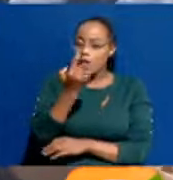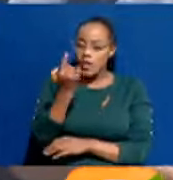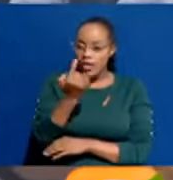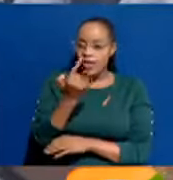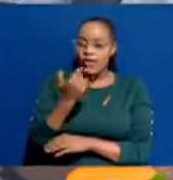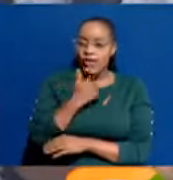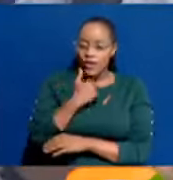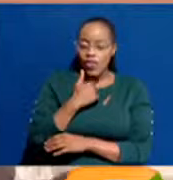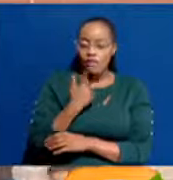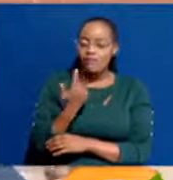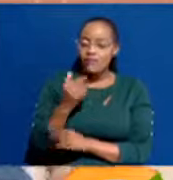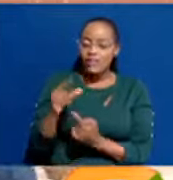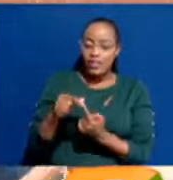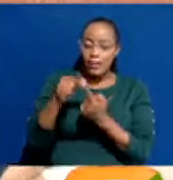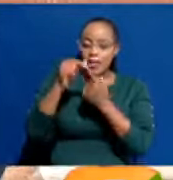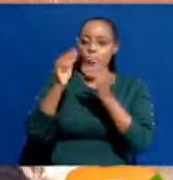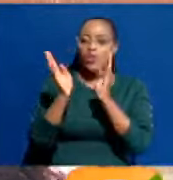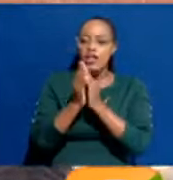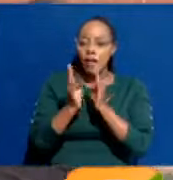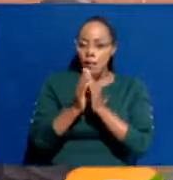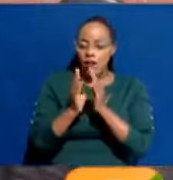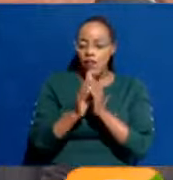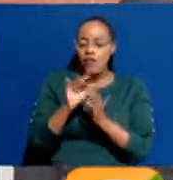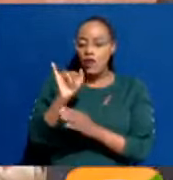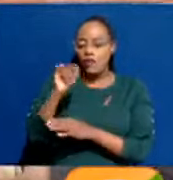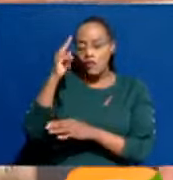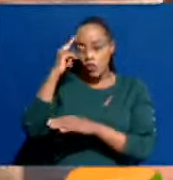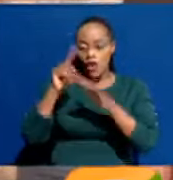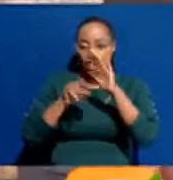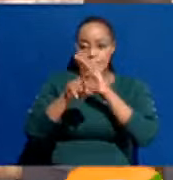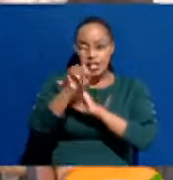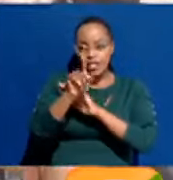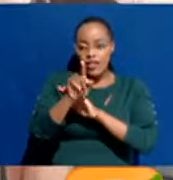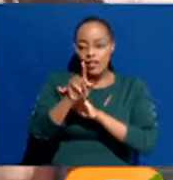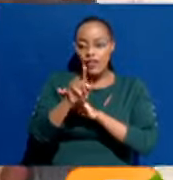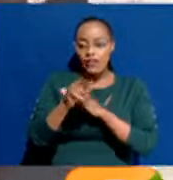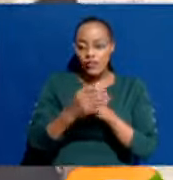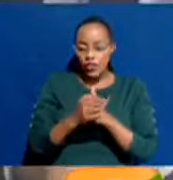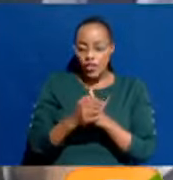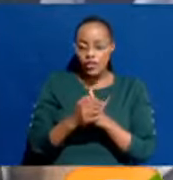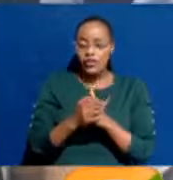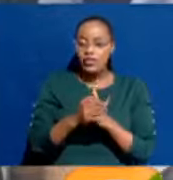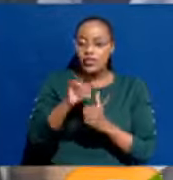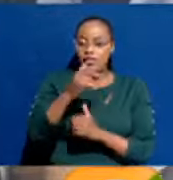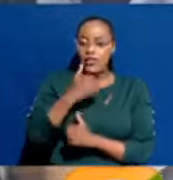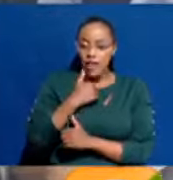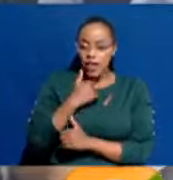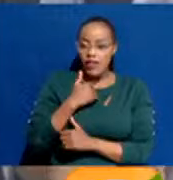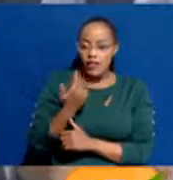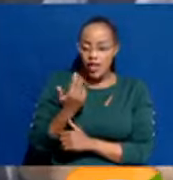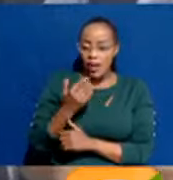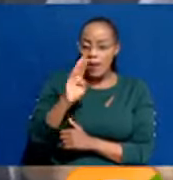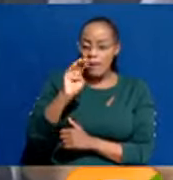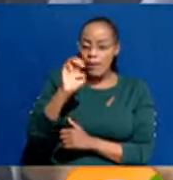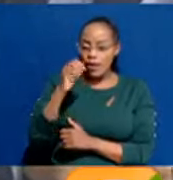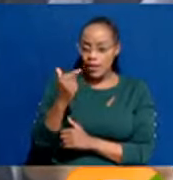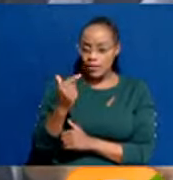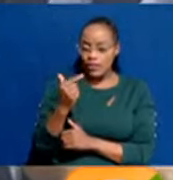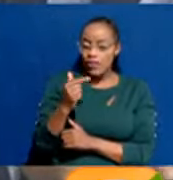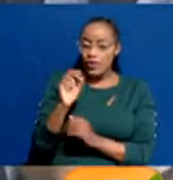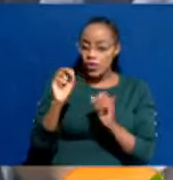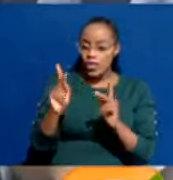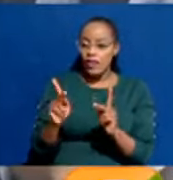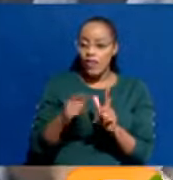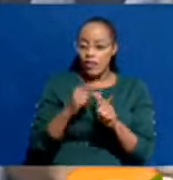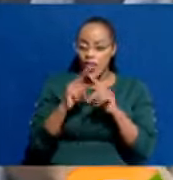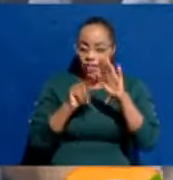two occasions. One is for the empress, for the wedding, the date of the wedding, okay?